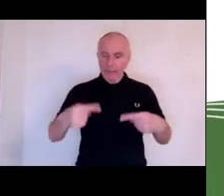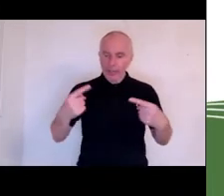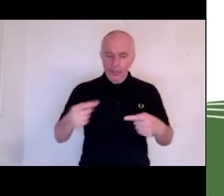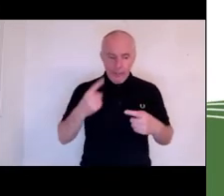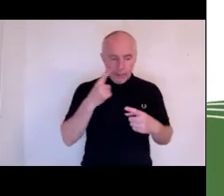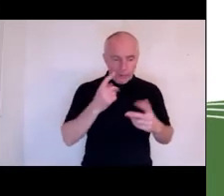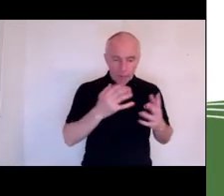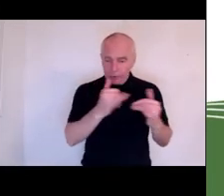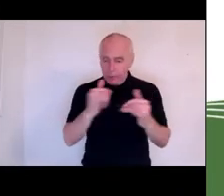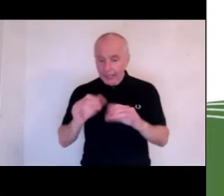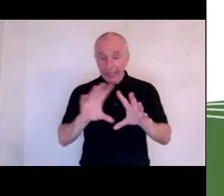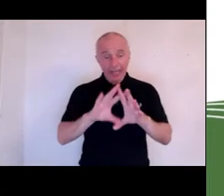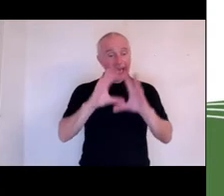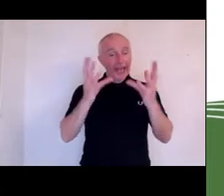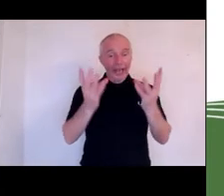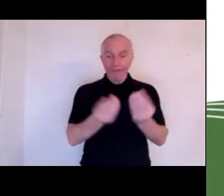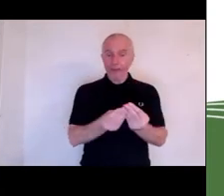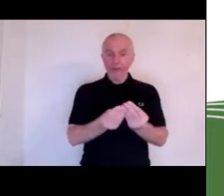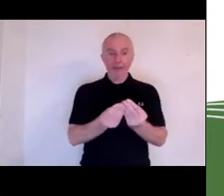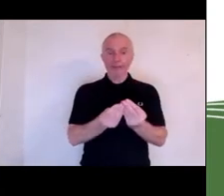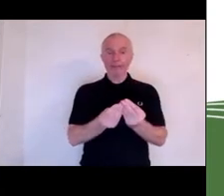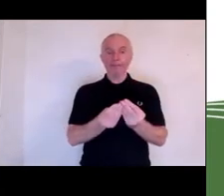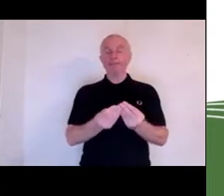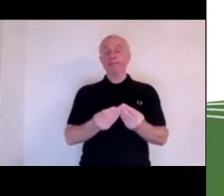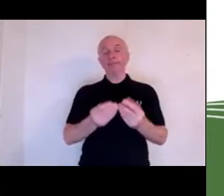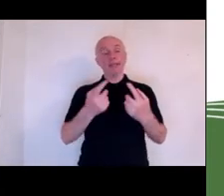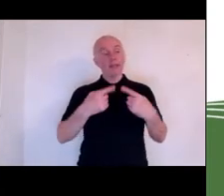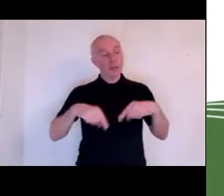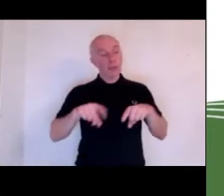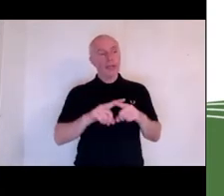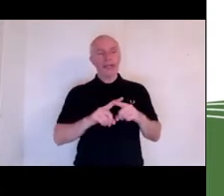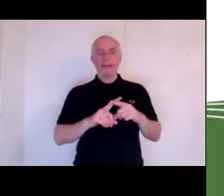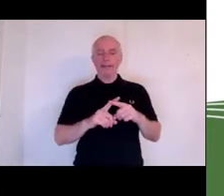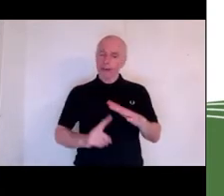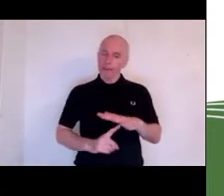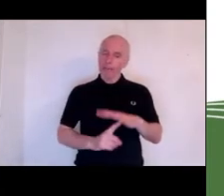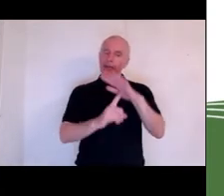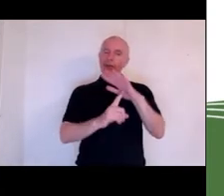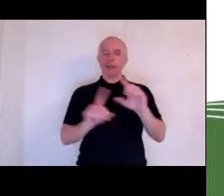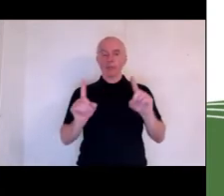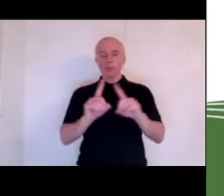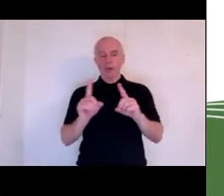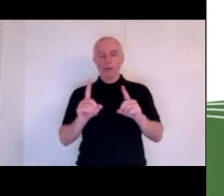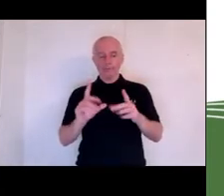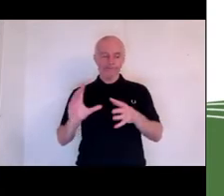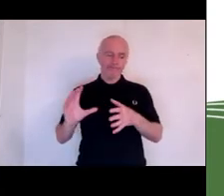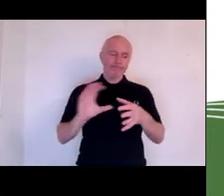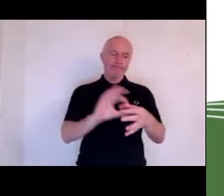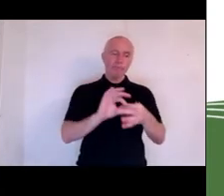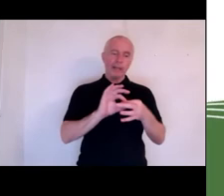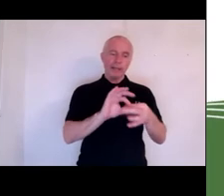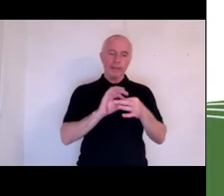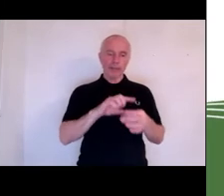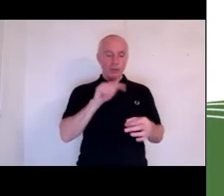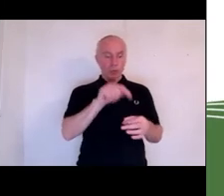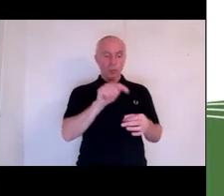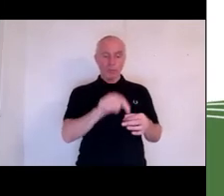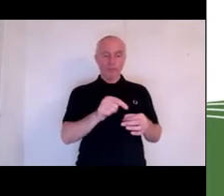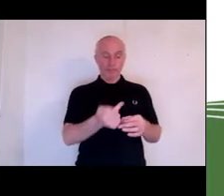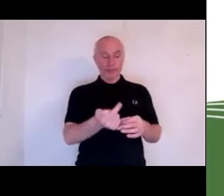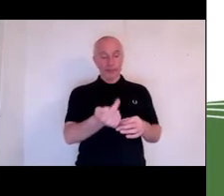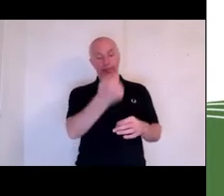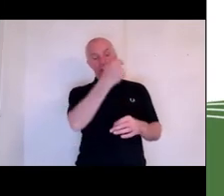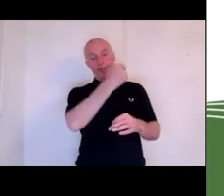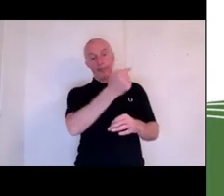all of the different nuclides. So we prioritised the ones that are most relevant to the reactors at the time. And that has stood us in good stead for our current